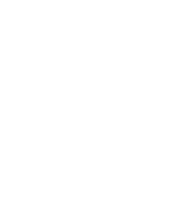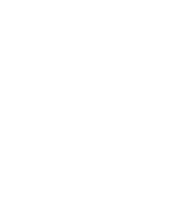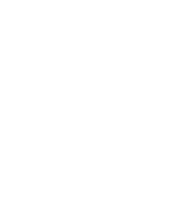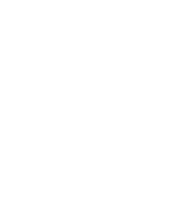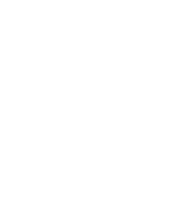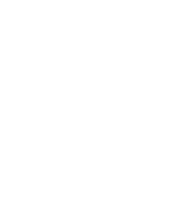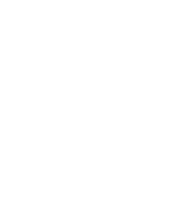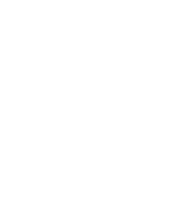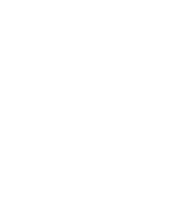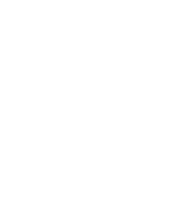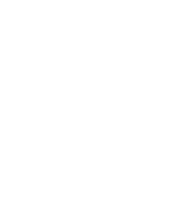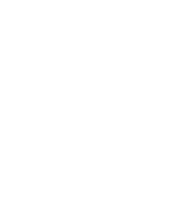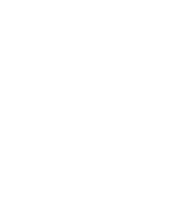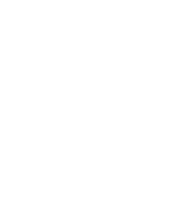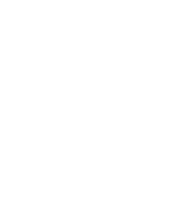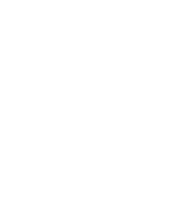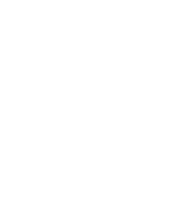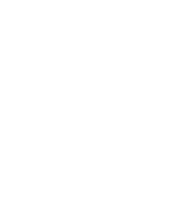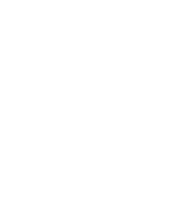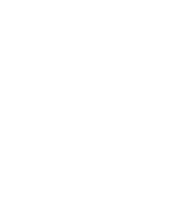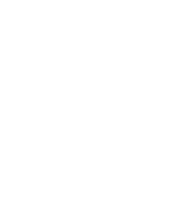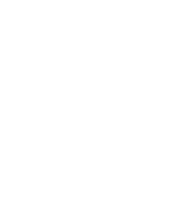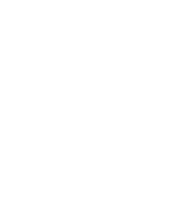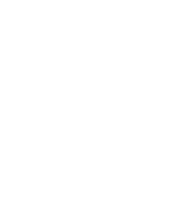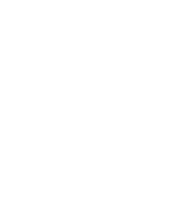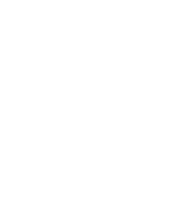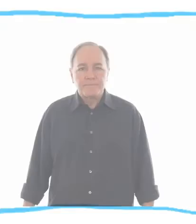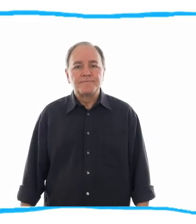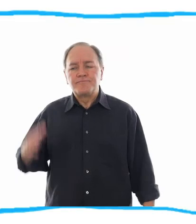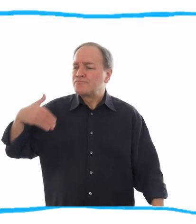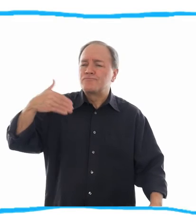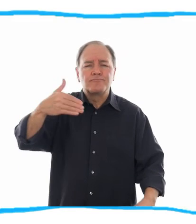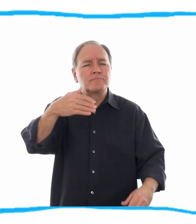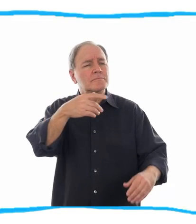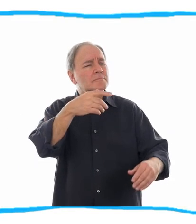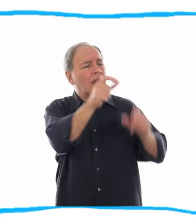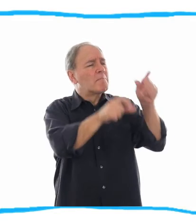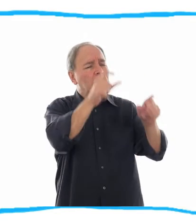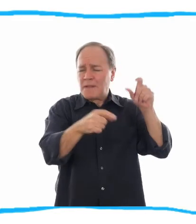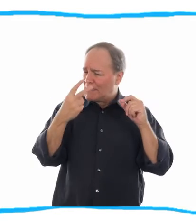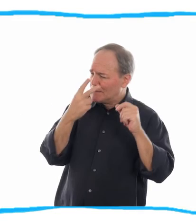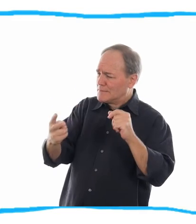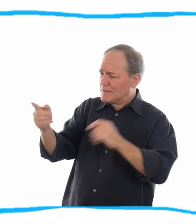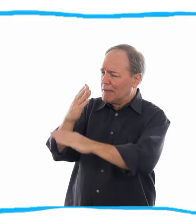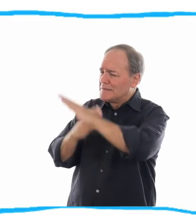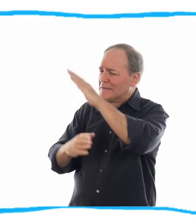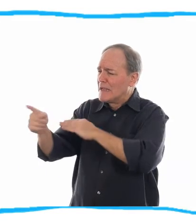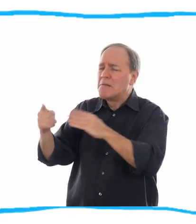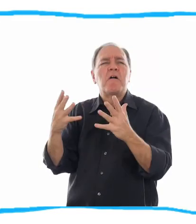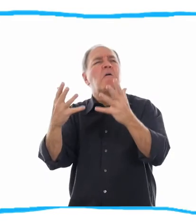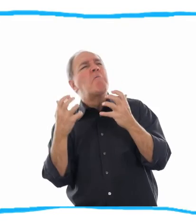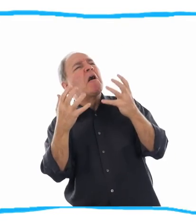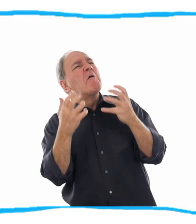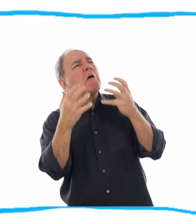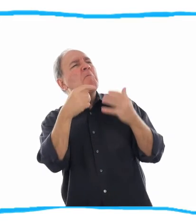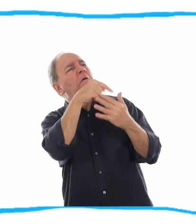Kartik Soni, 19, India. He is blind. We often simply associate people with disabilities as consumers of